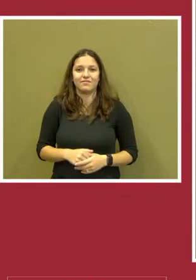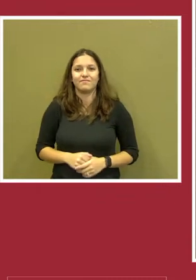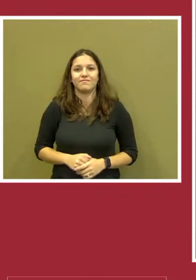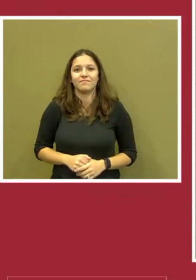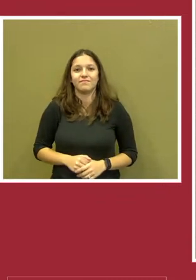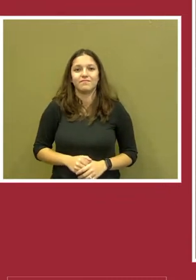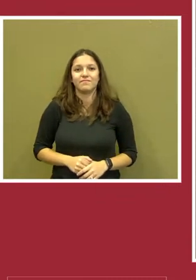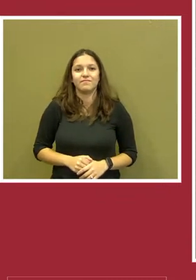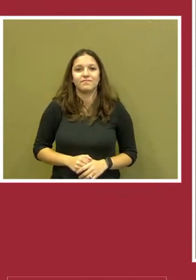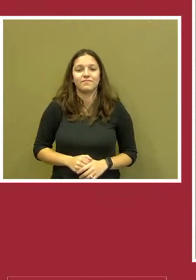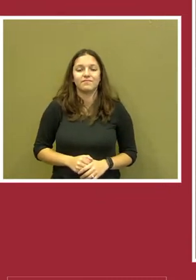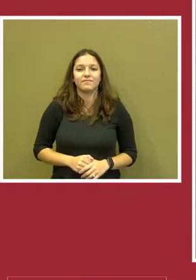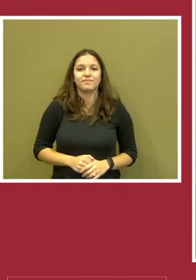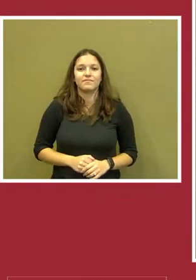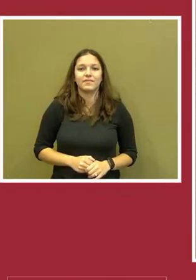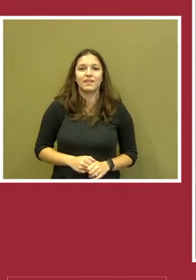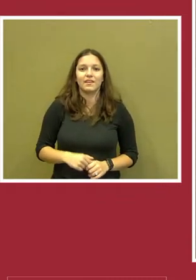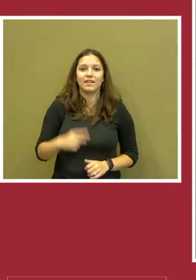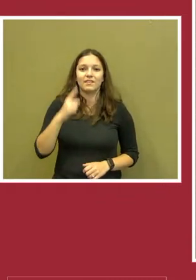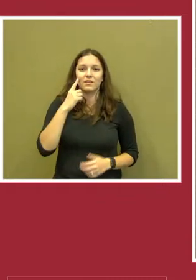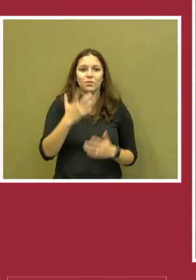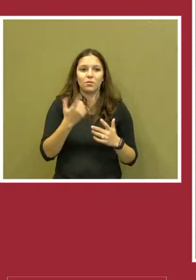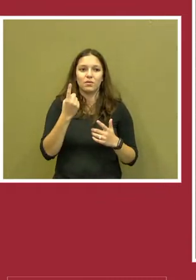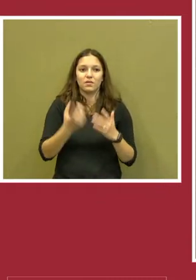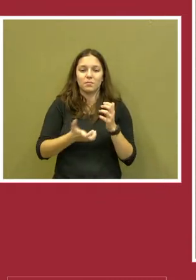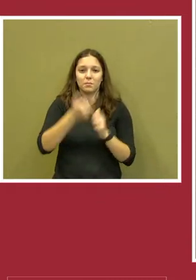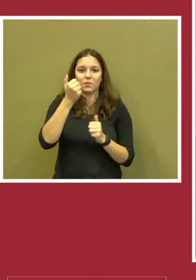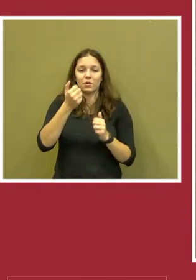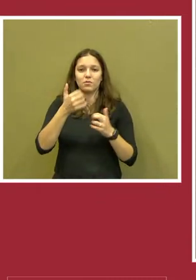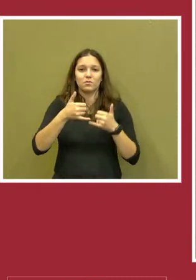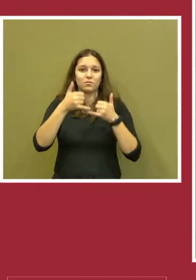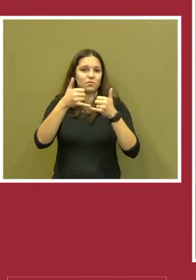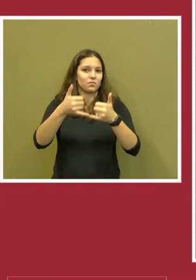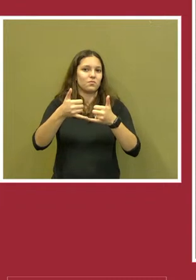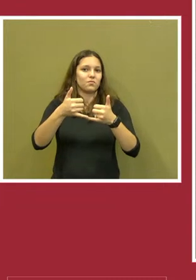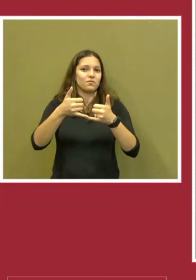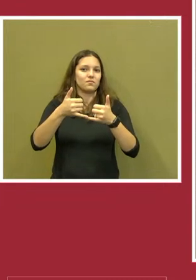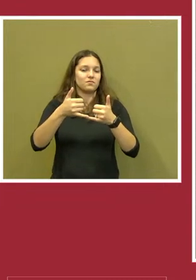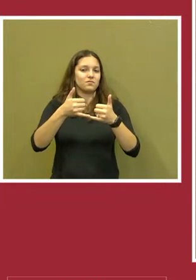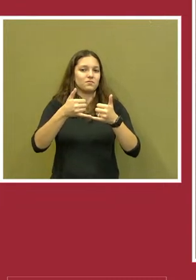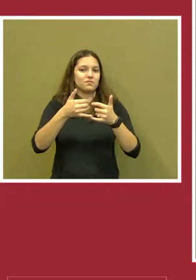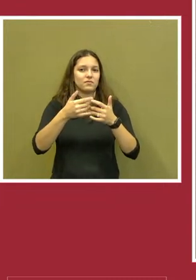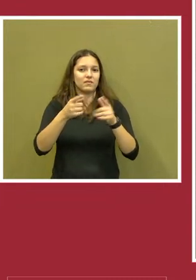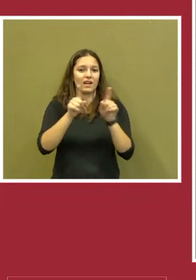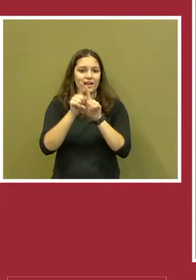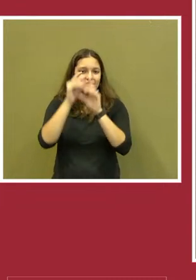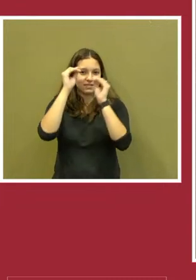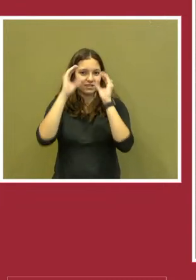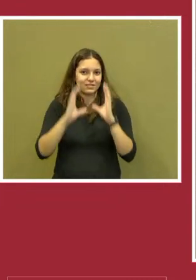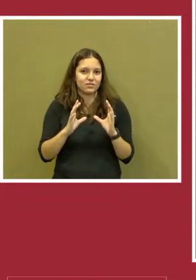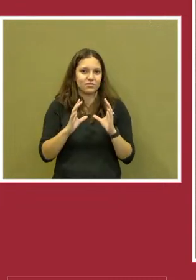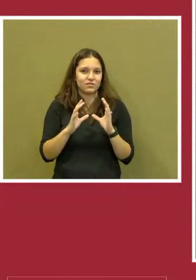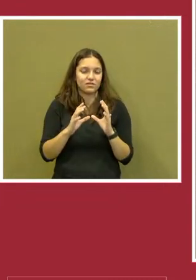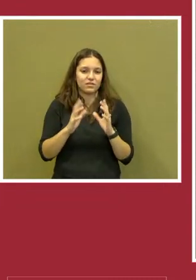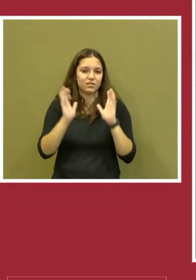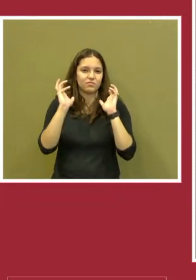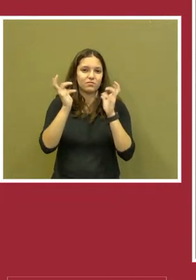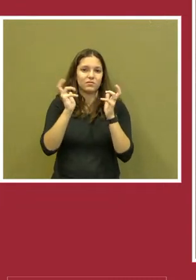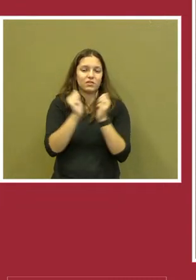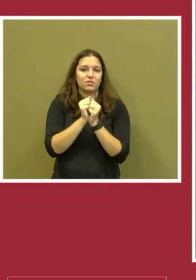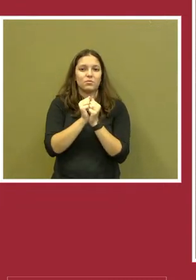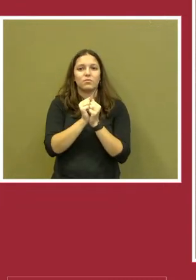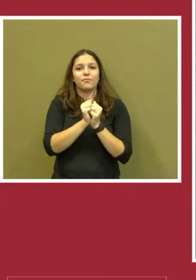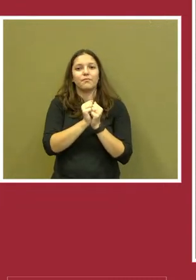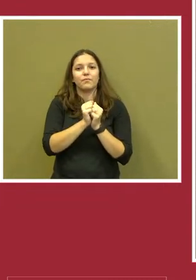I think probably one of the most rewarding things as being in the IB program and as a teacher is being able to chat with and